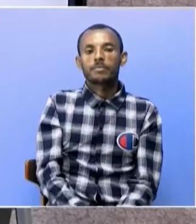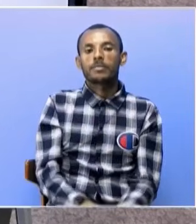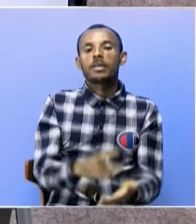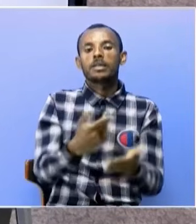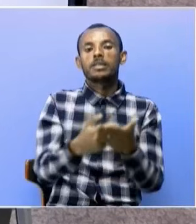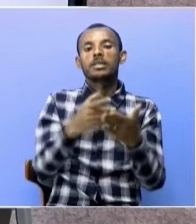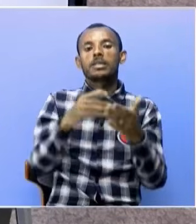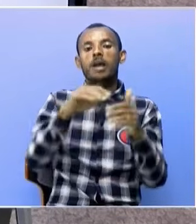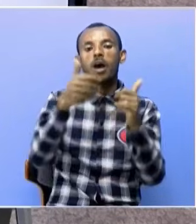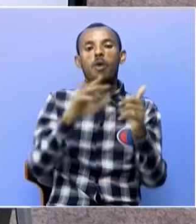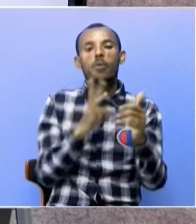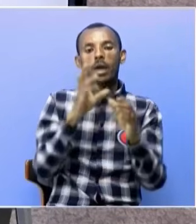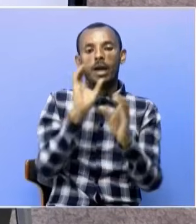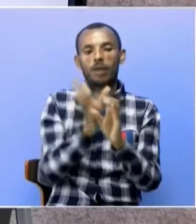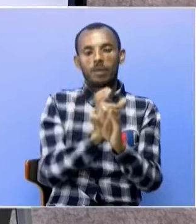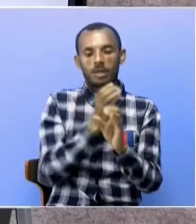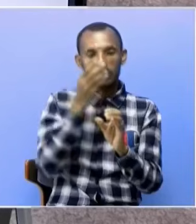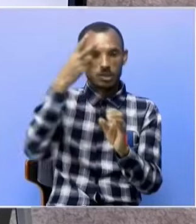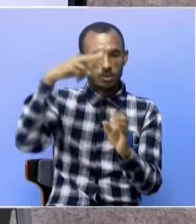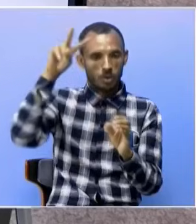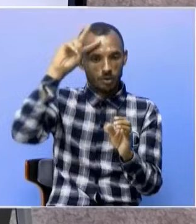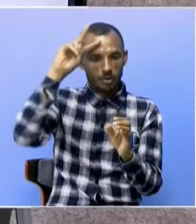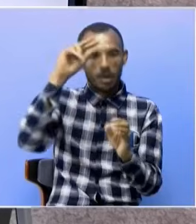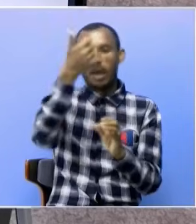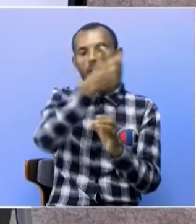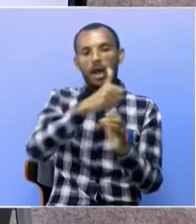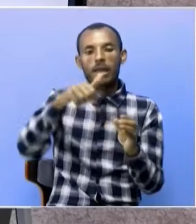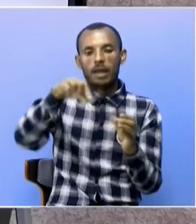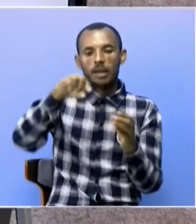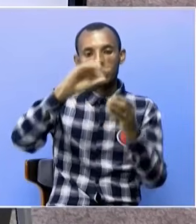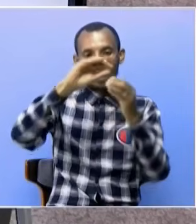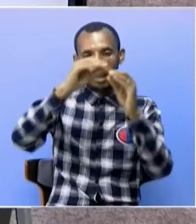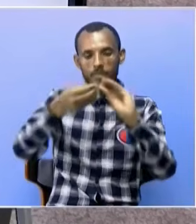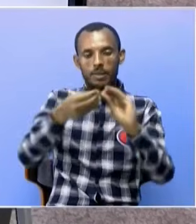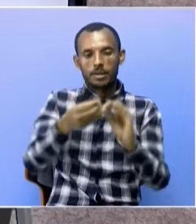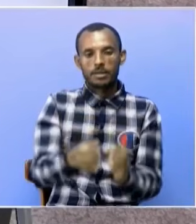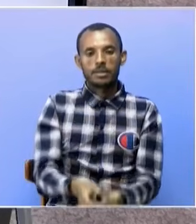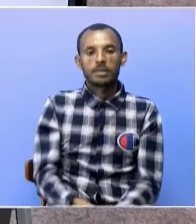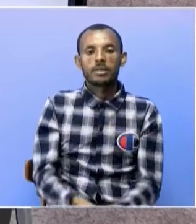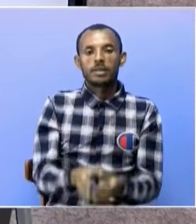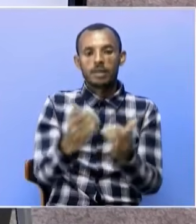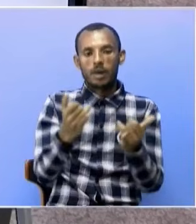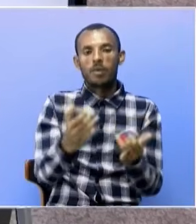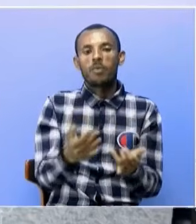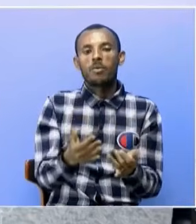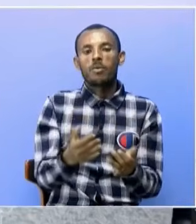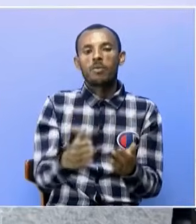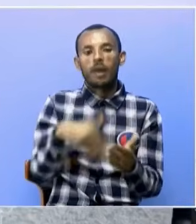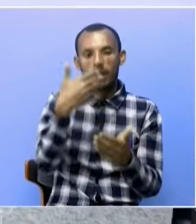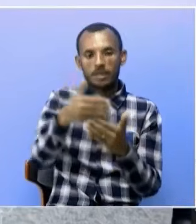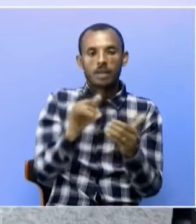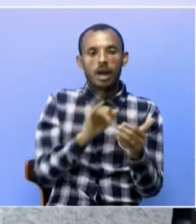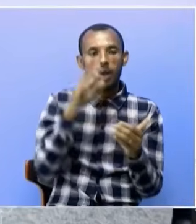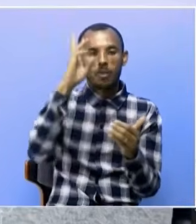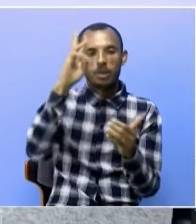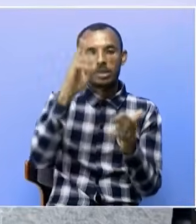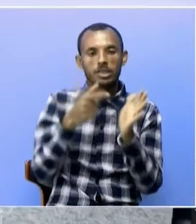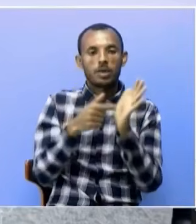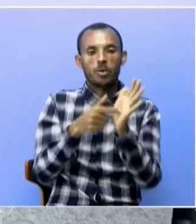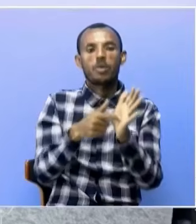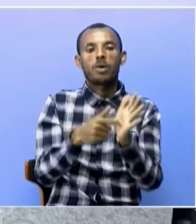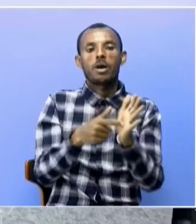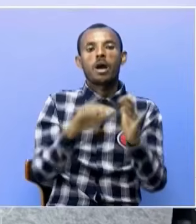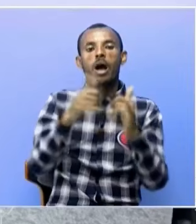we calculate the square of any rational number. Now next, I will show you how you